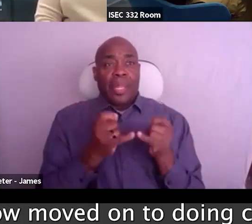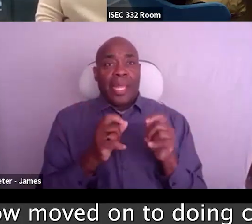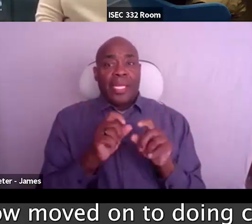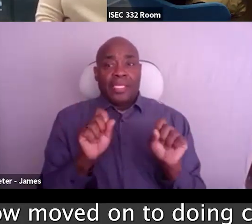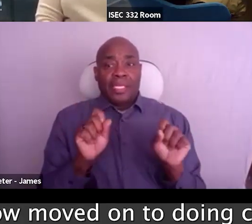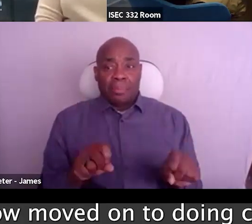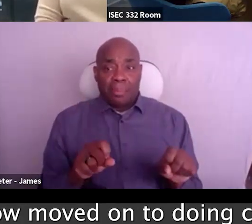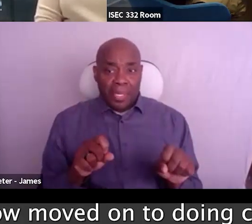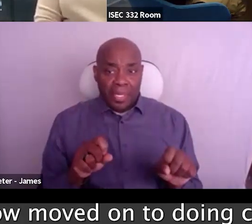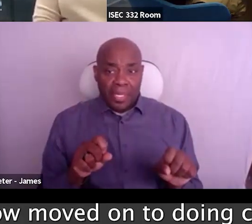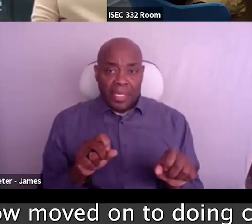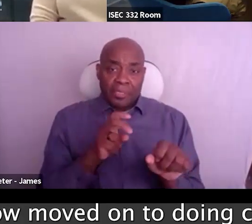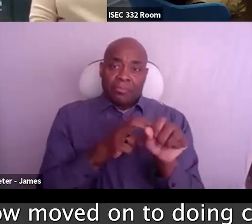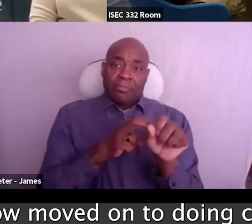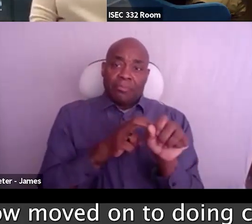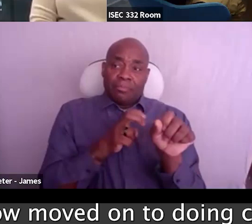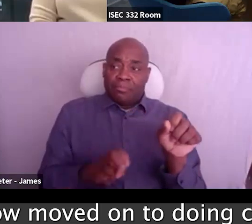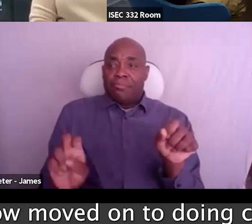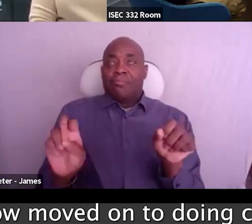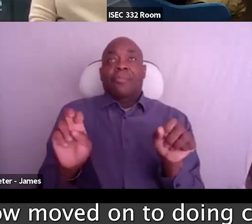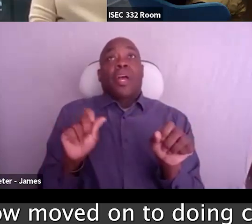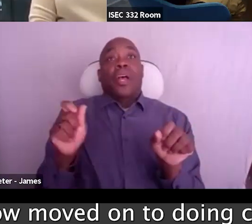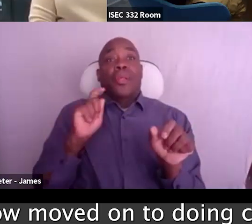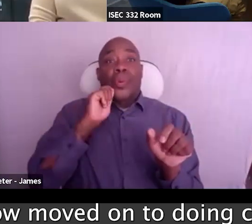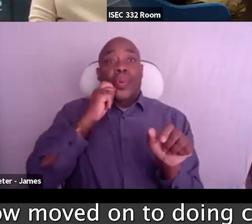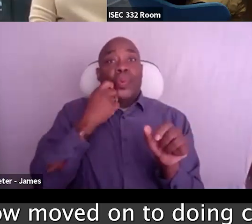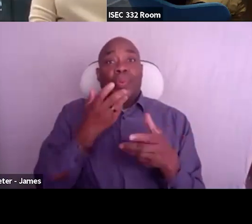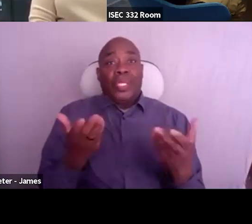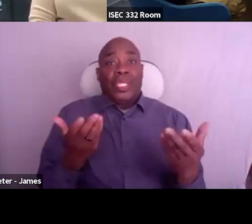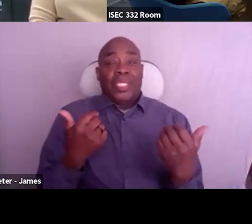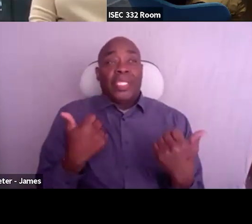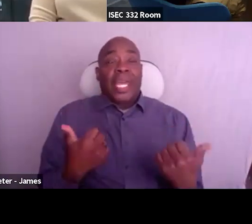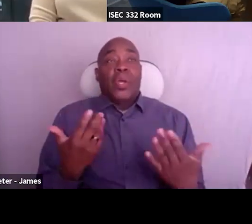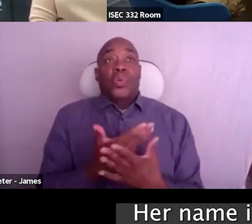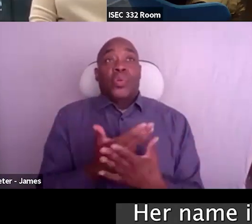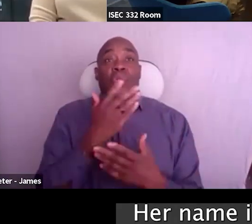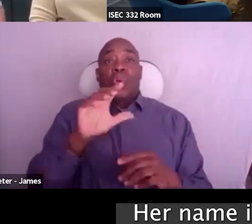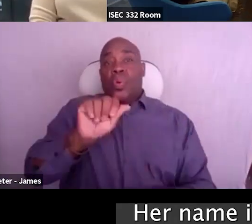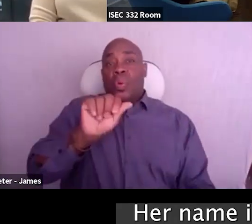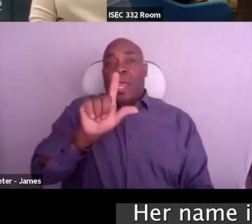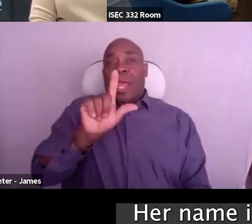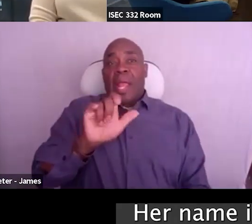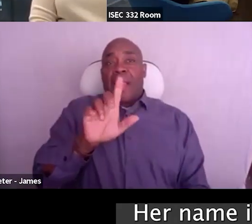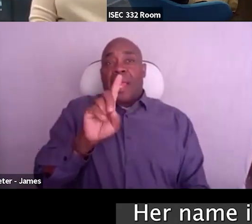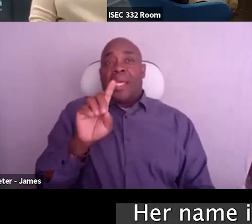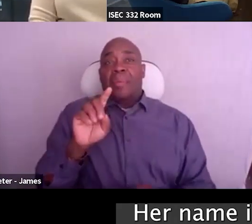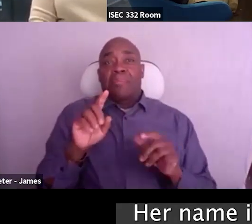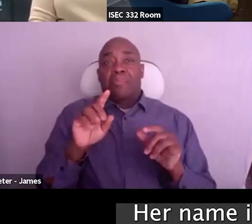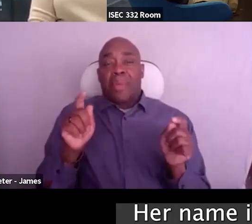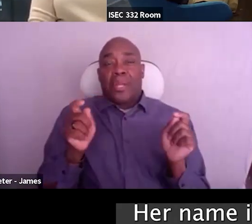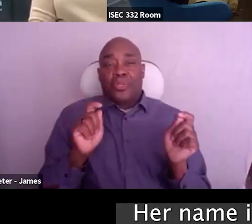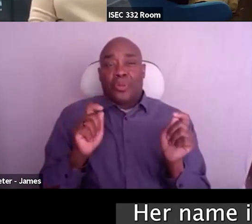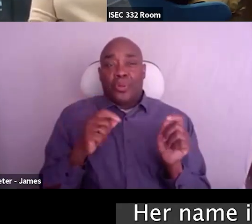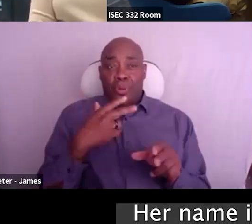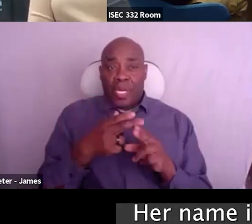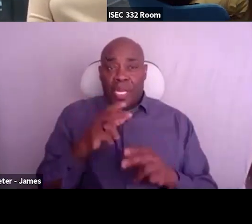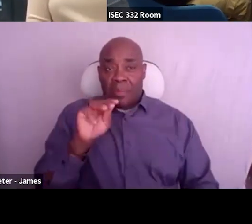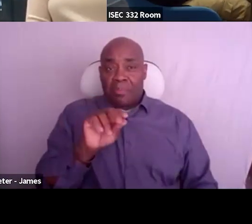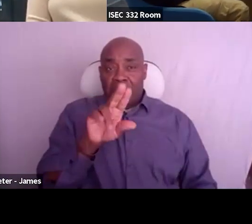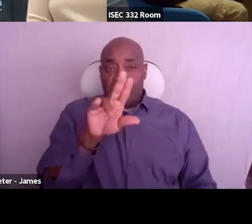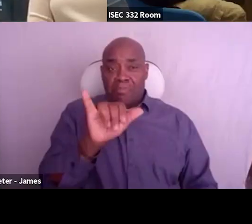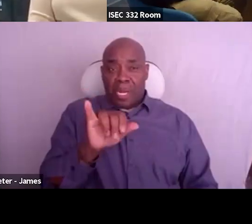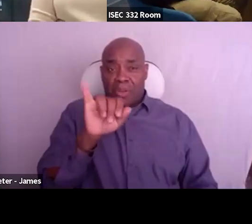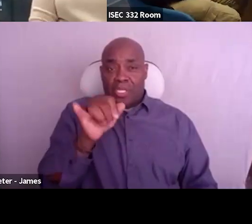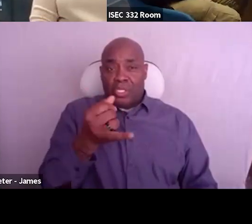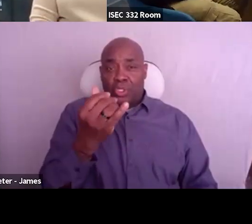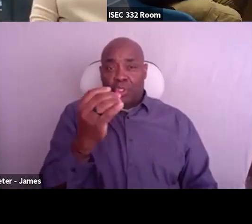now moved on to doing cool things, and now we have a new Allied manager that I want to introduce. Her name is Mary Jo. You want to say hi? Hello, everyone.